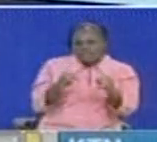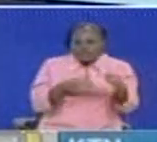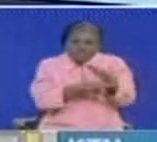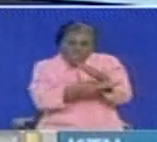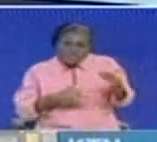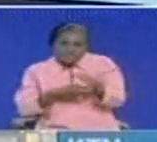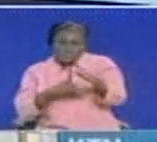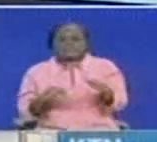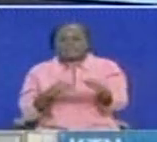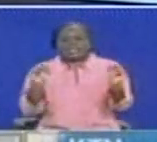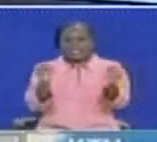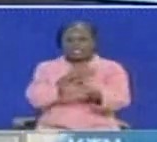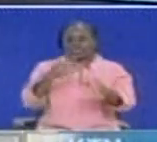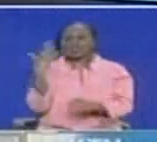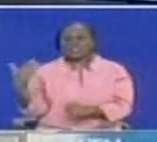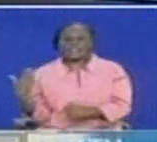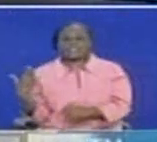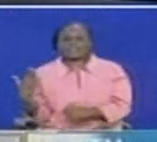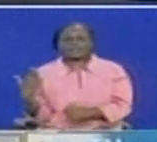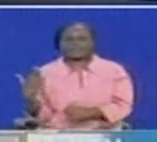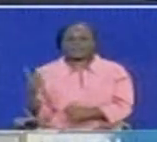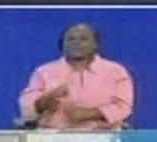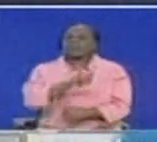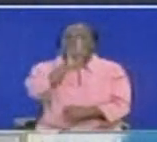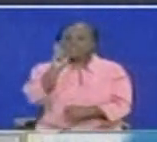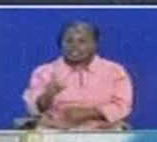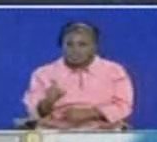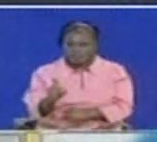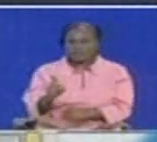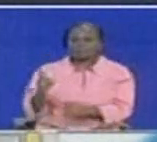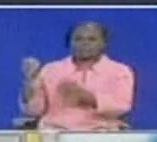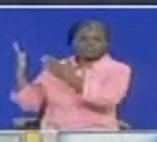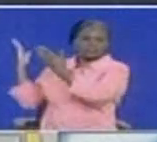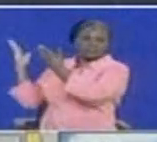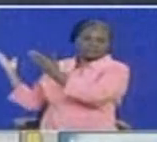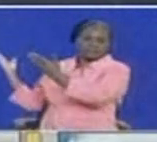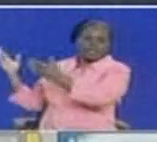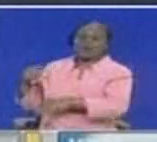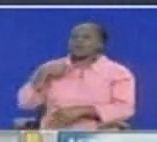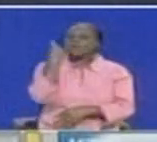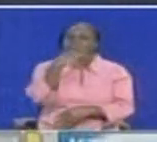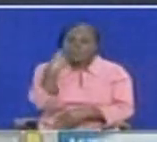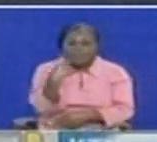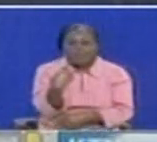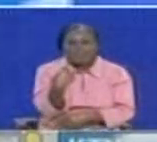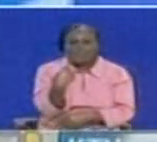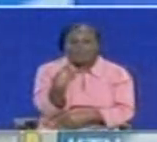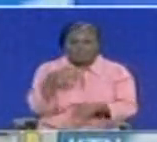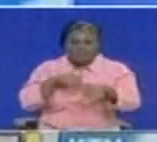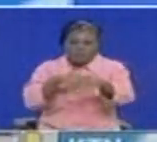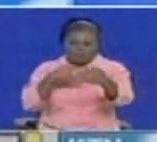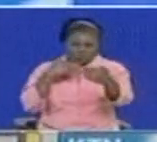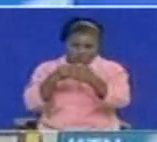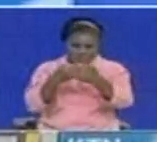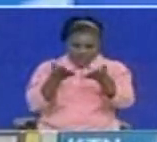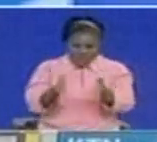stone motorists. Well, I guess that question still remains. Who are these people? Of course, we'll be following that very closely. Let's now